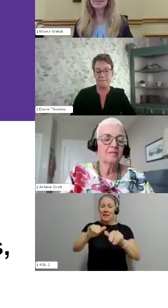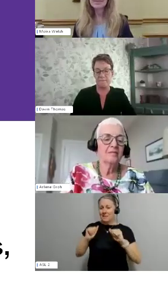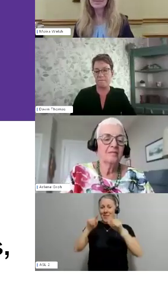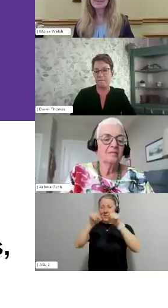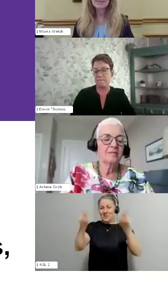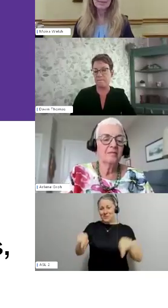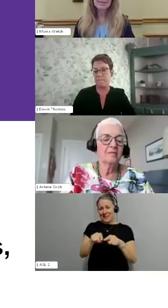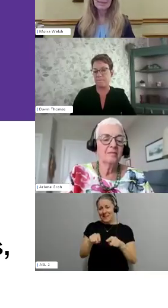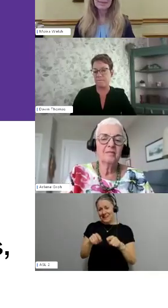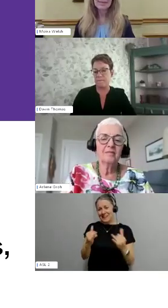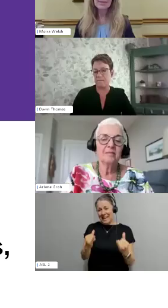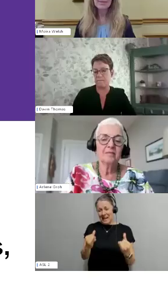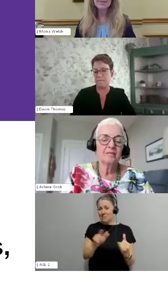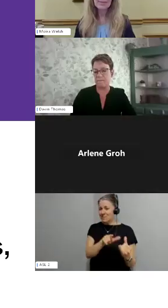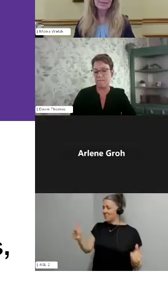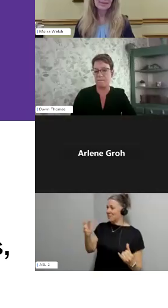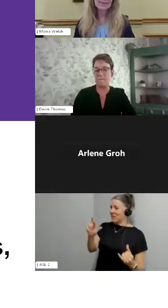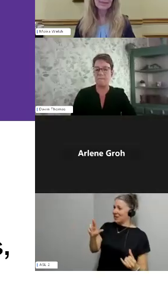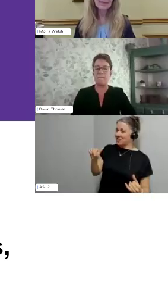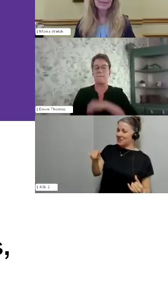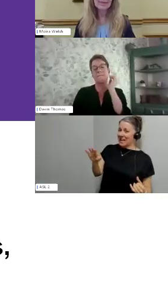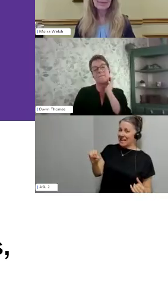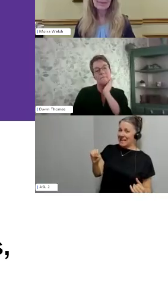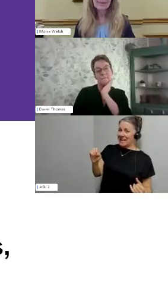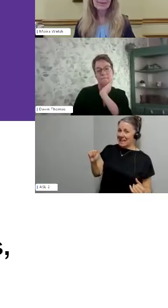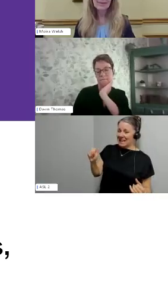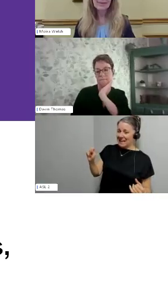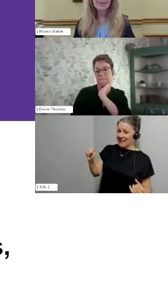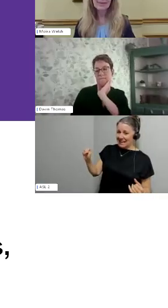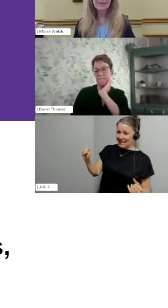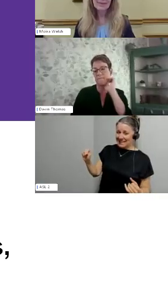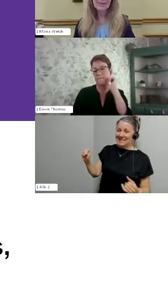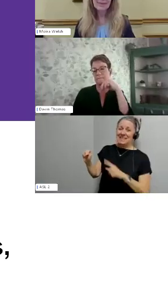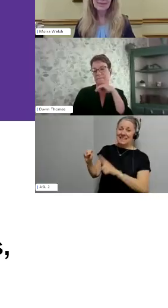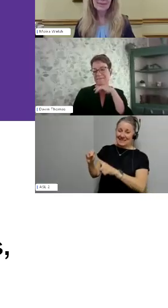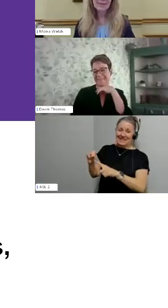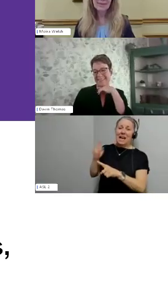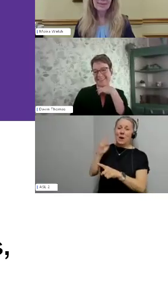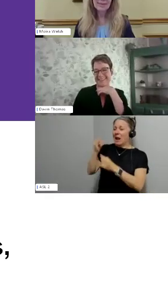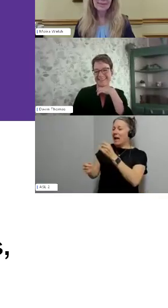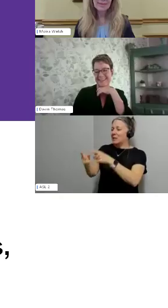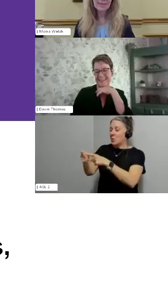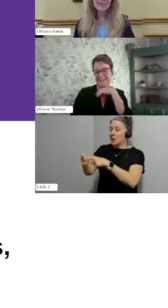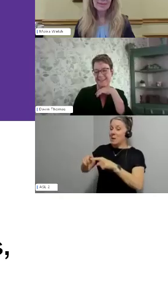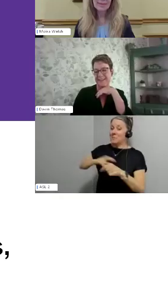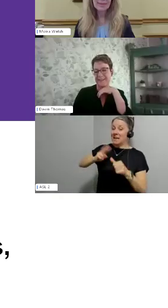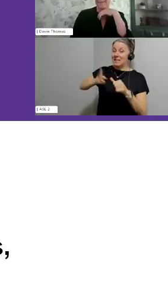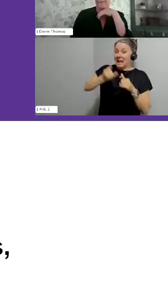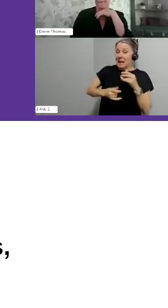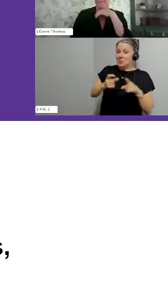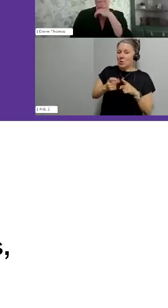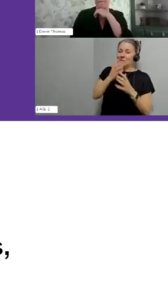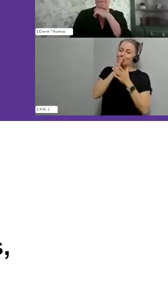and appreciation. We're giving you the last word, but the second last word is another congratulations from me. Well, thank you so much. Thank you